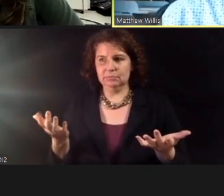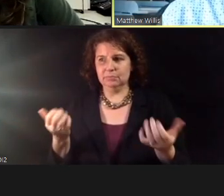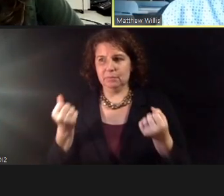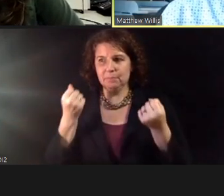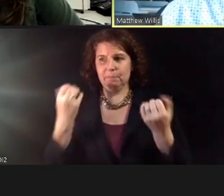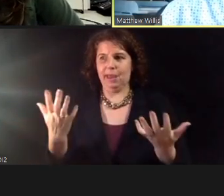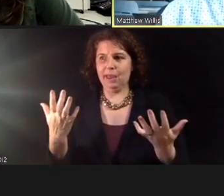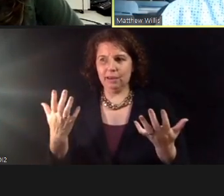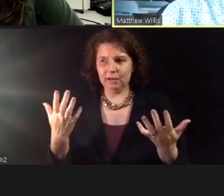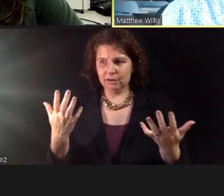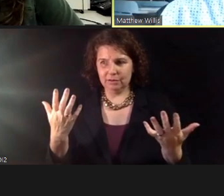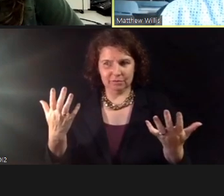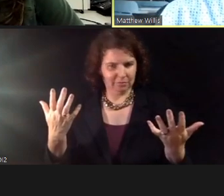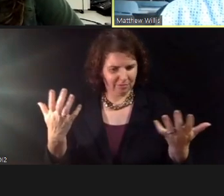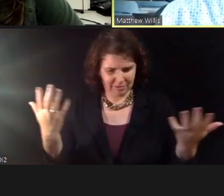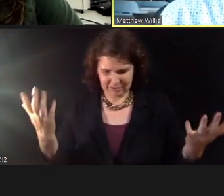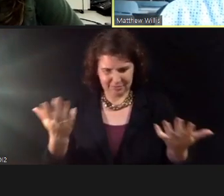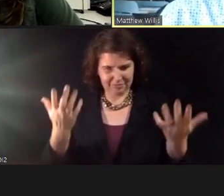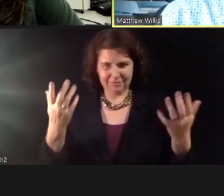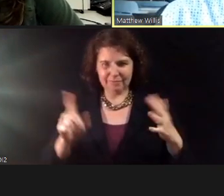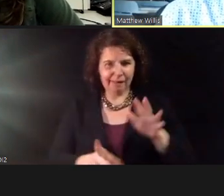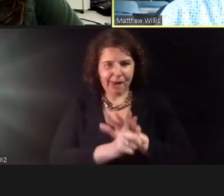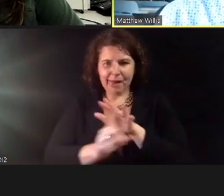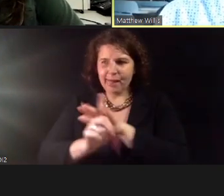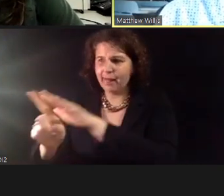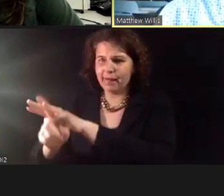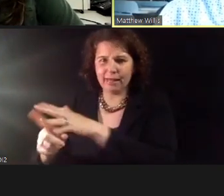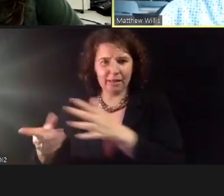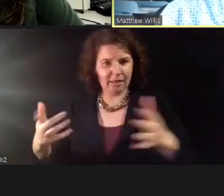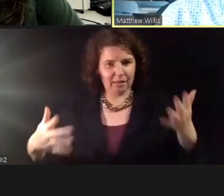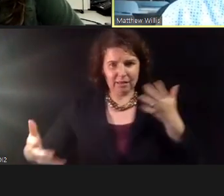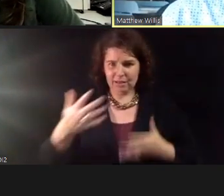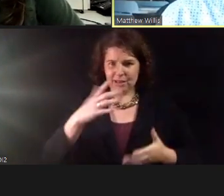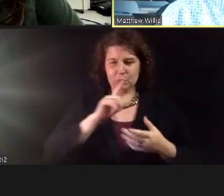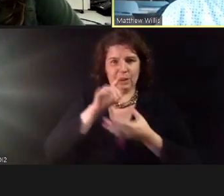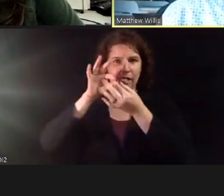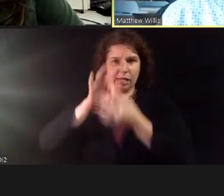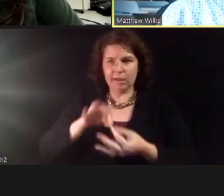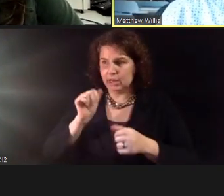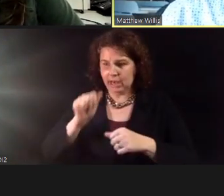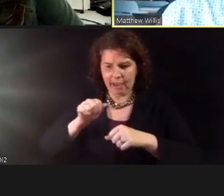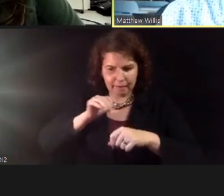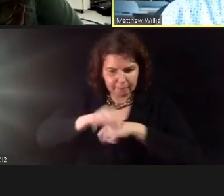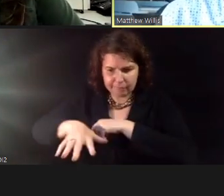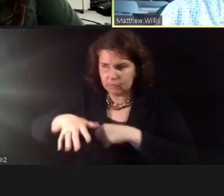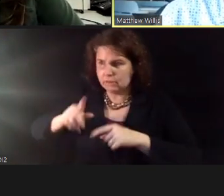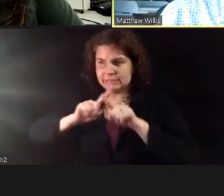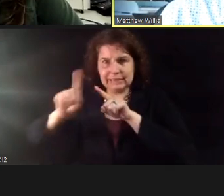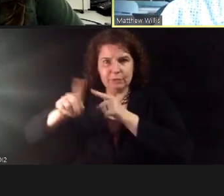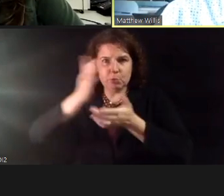involved, and how some people have longer periods of symptoms.